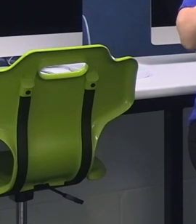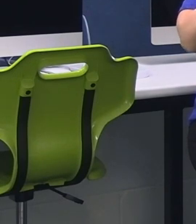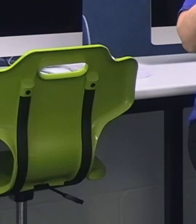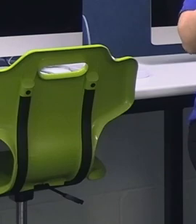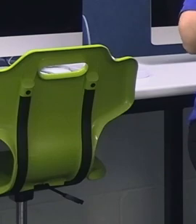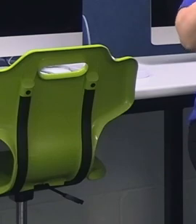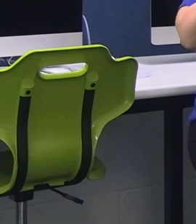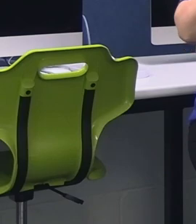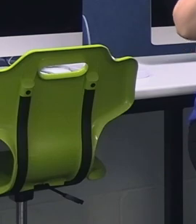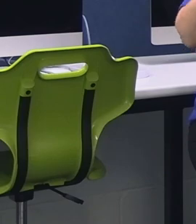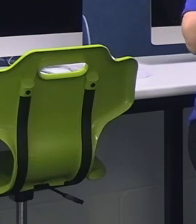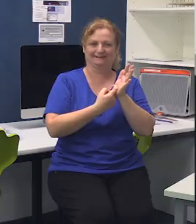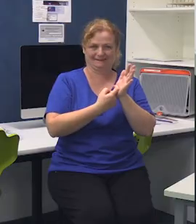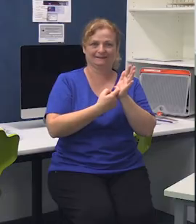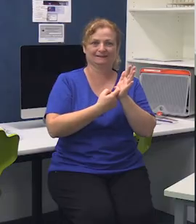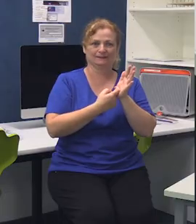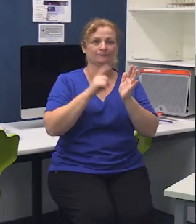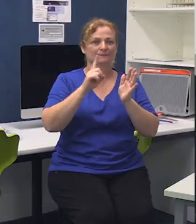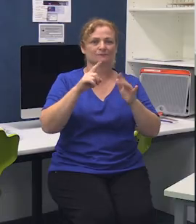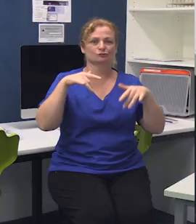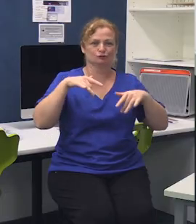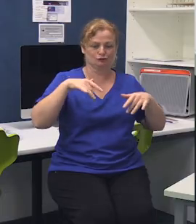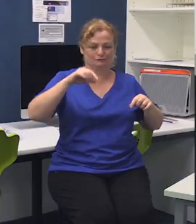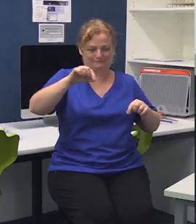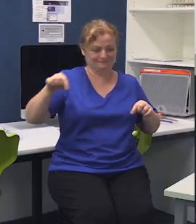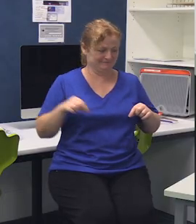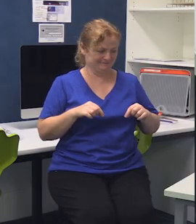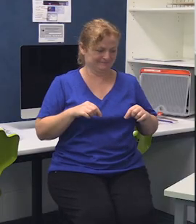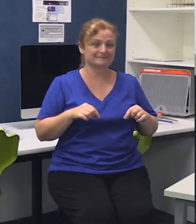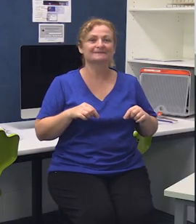to the other end of the battery yet. Another lead.